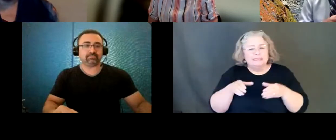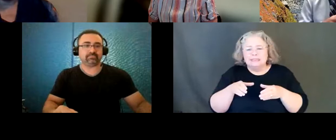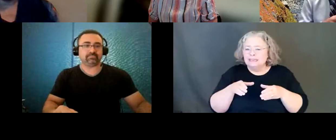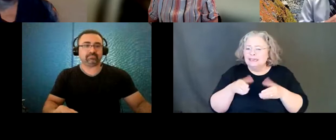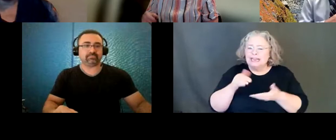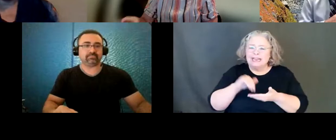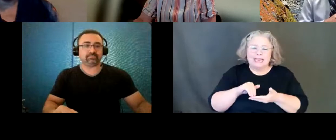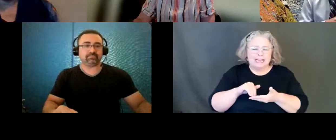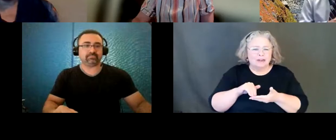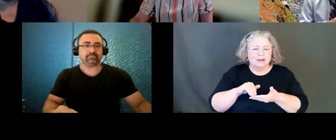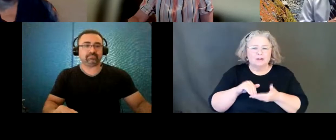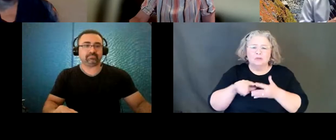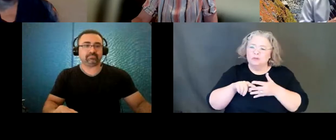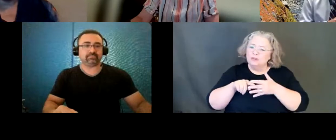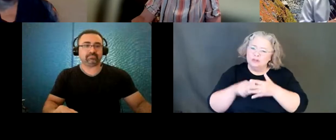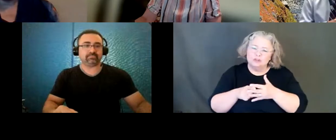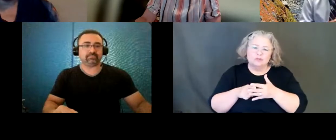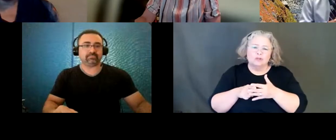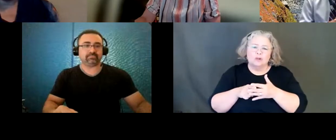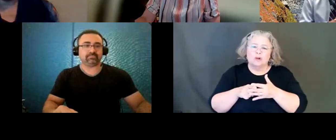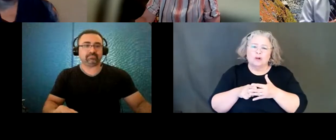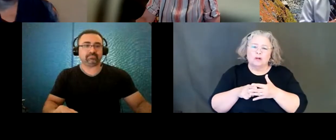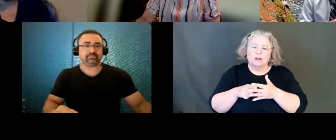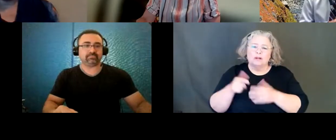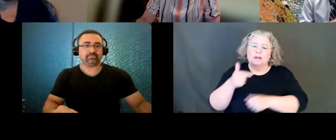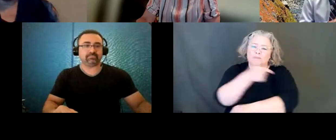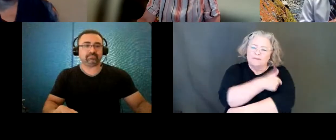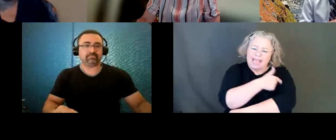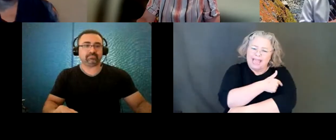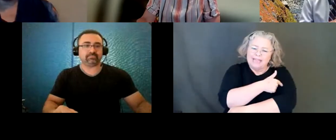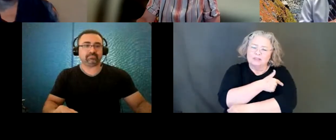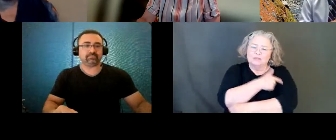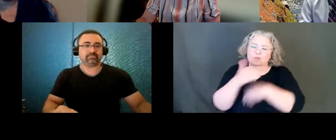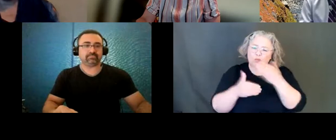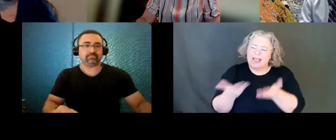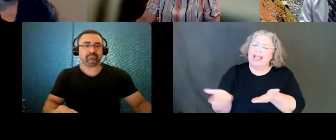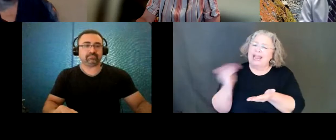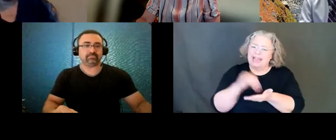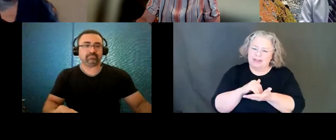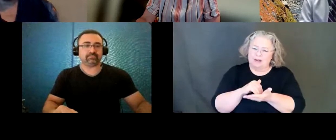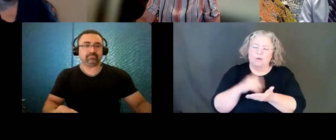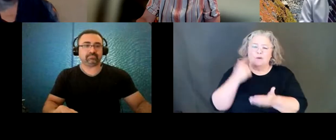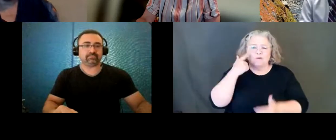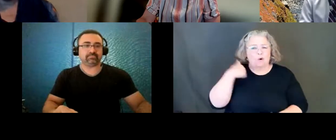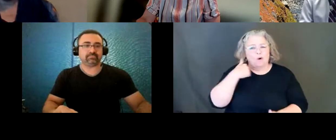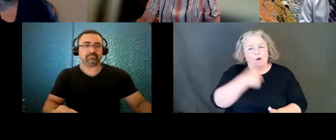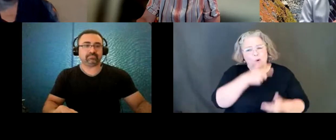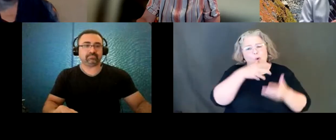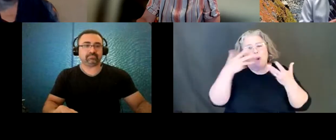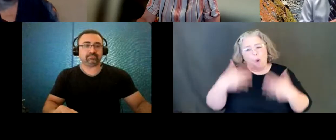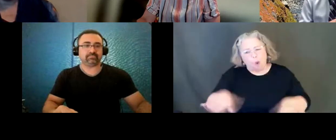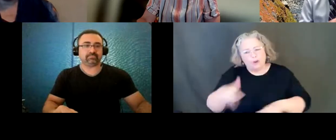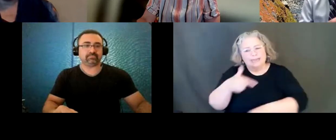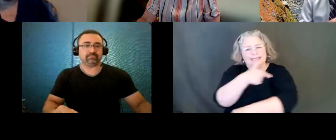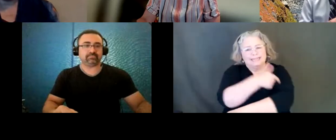and start the vaccine process again for those of us who've already taken it, and why